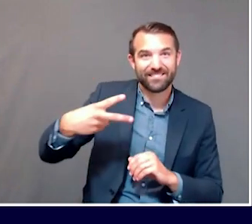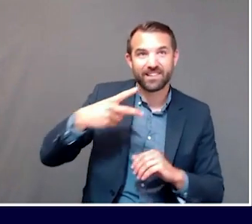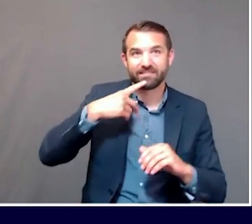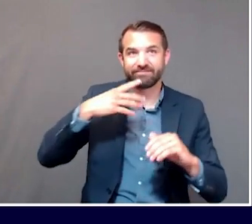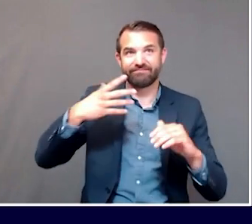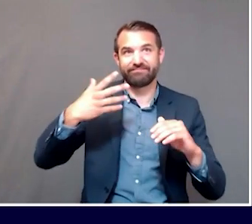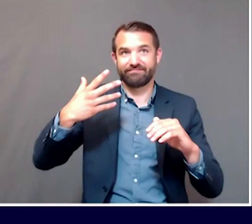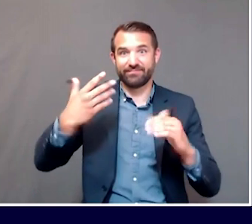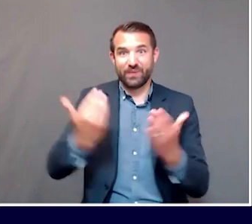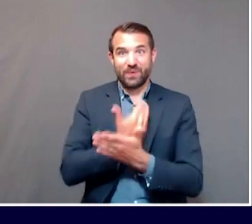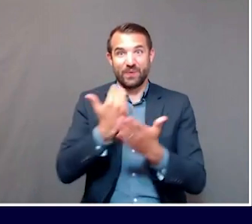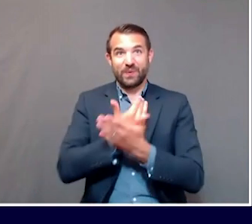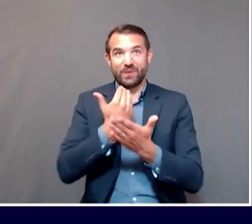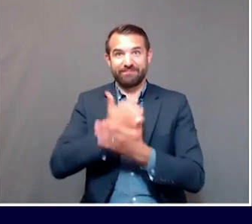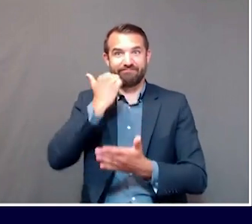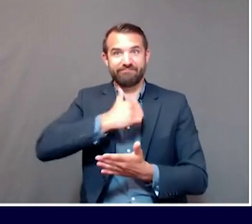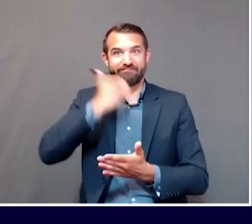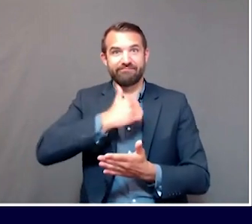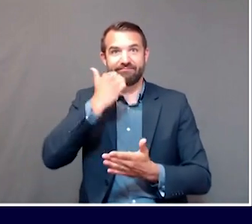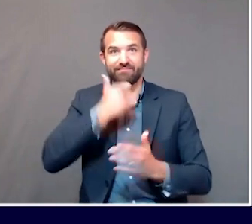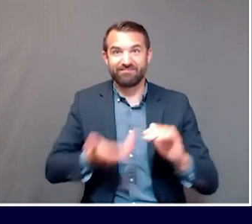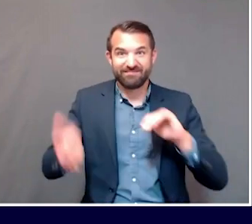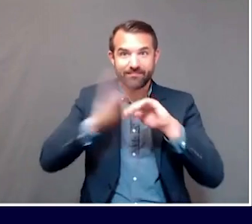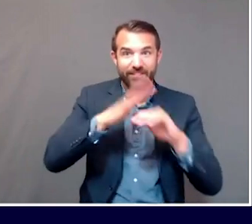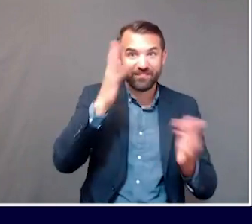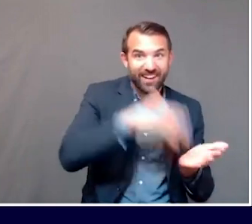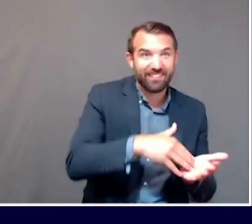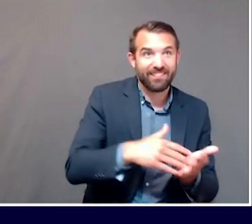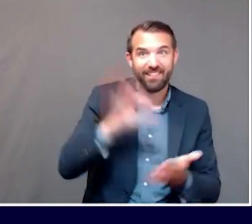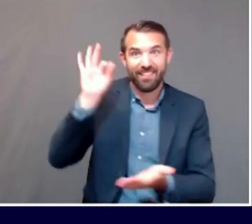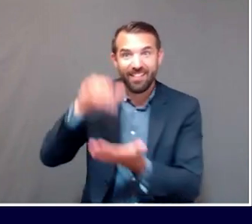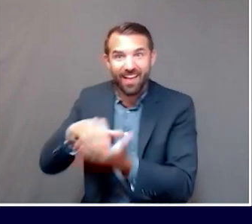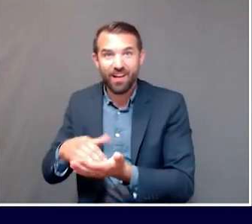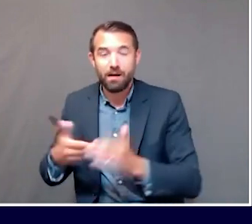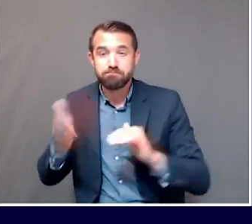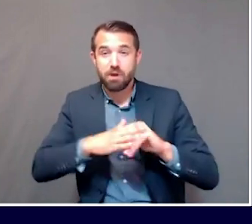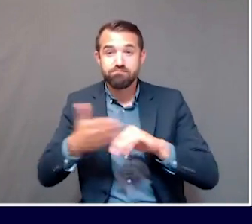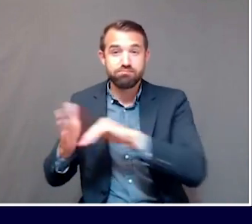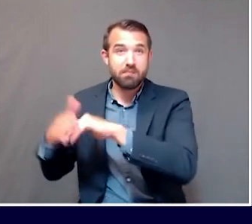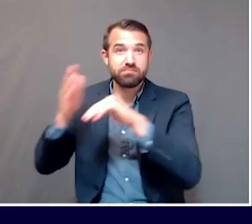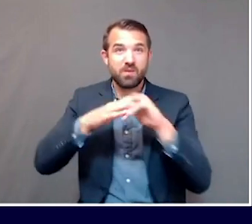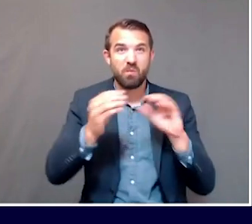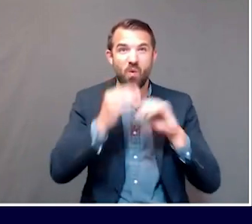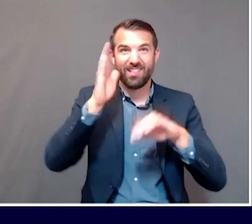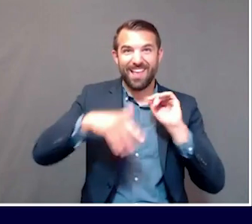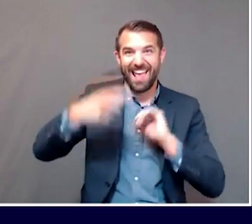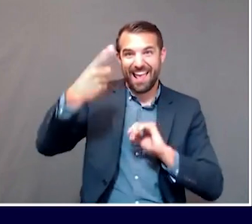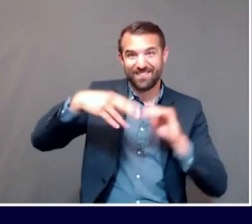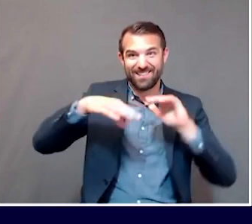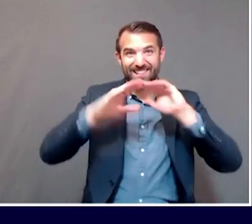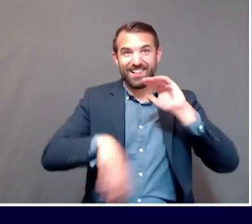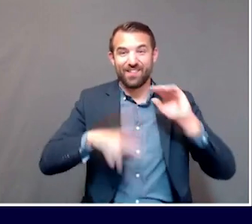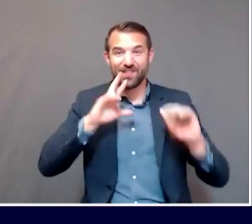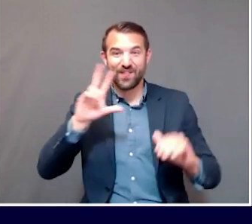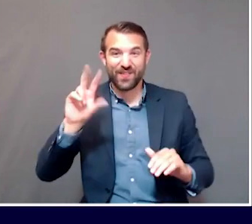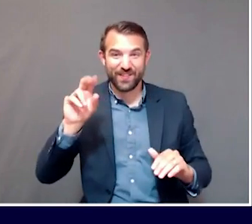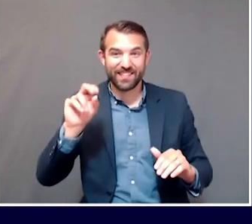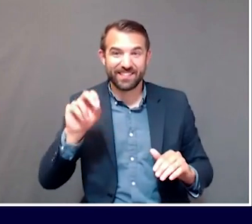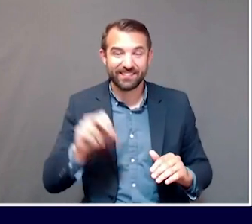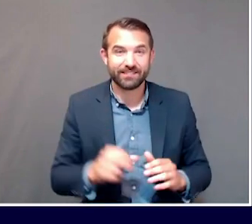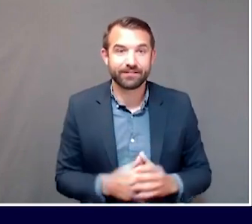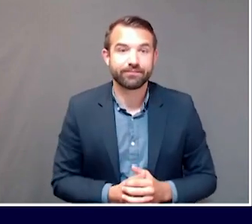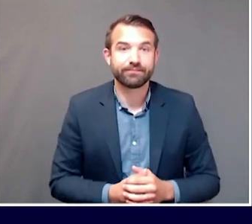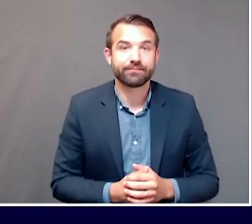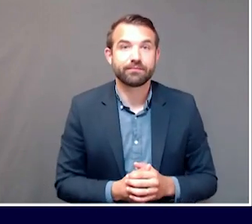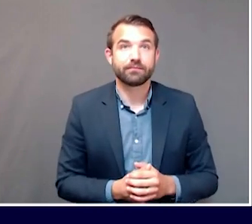Governor Abbott observed that in one county alone, 60% of the new positive cases were people under the